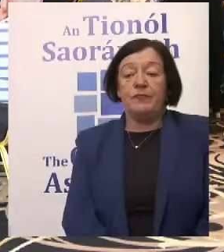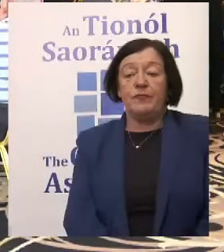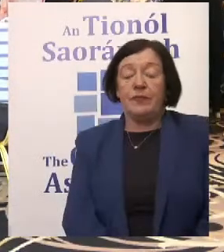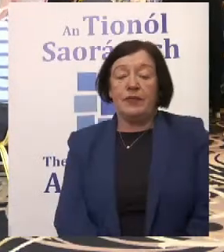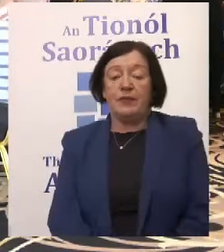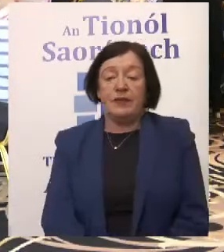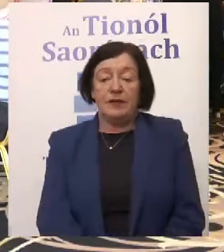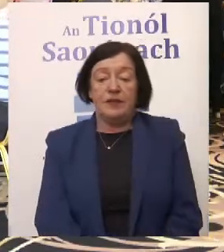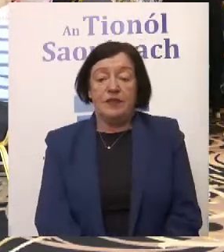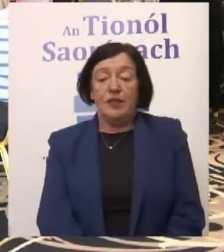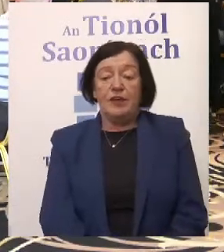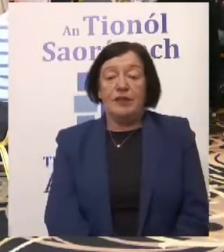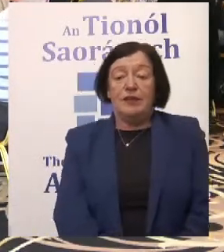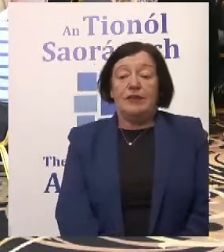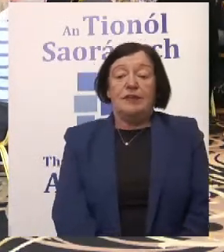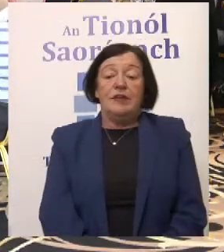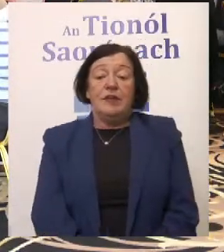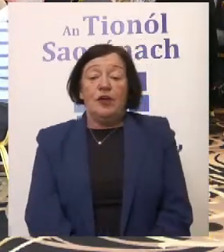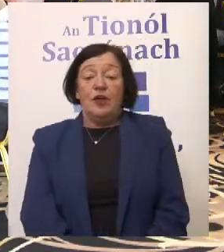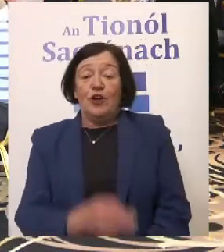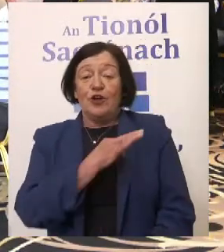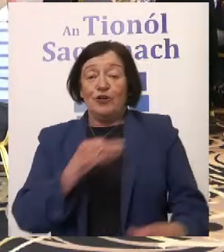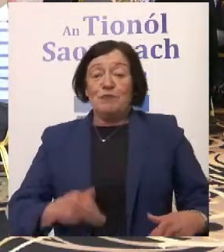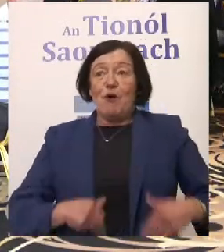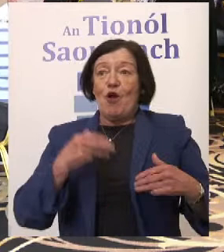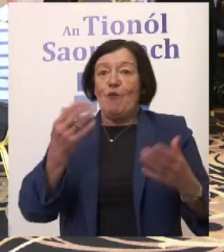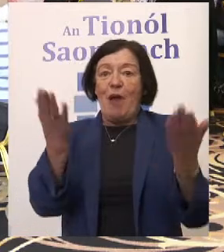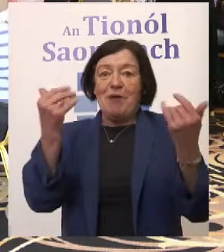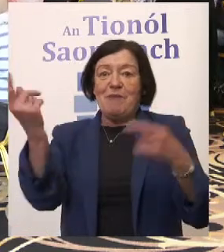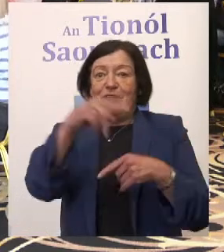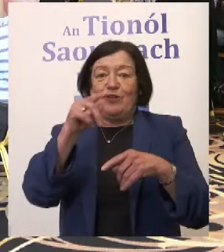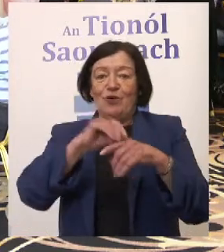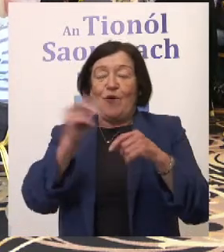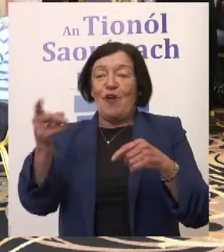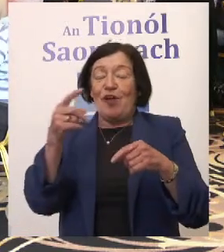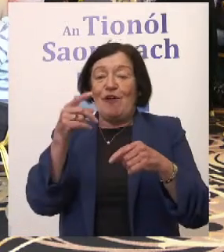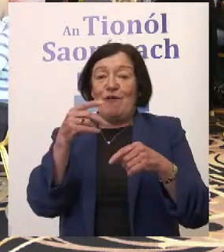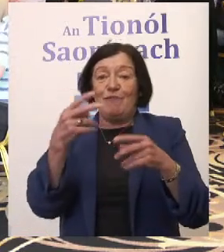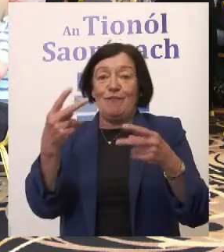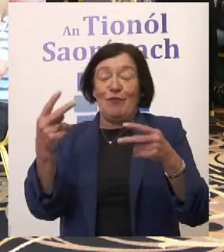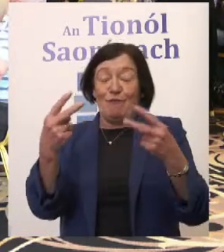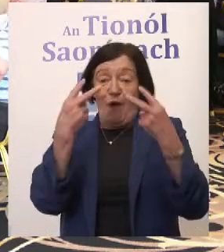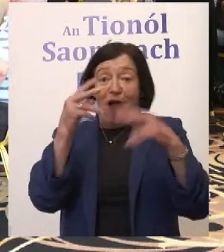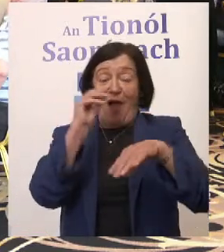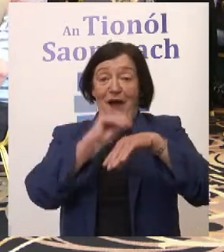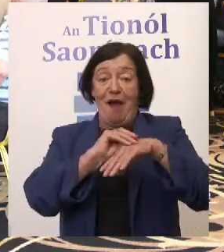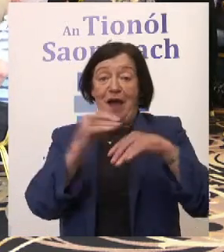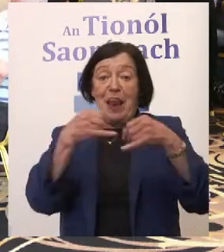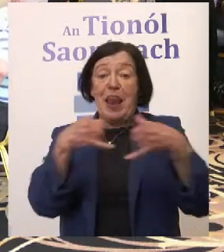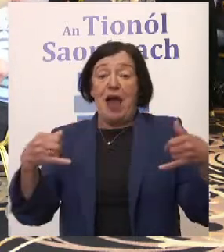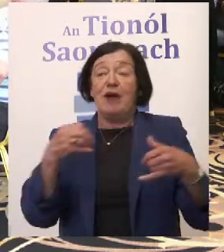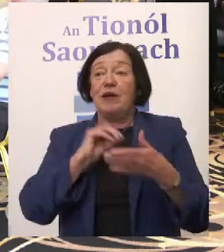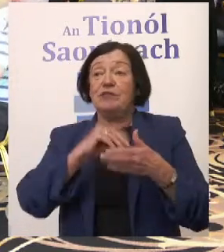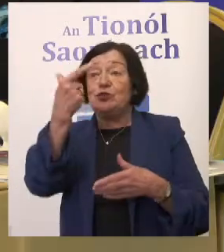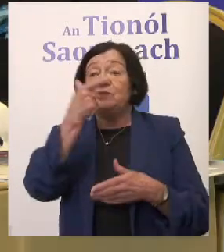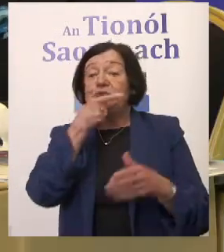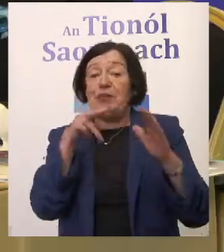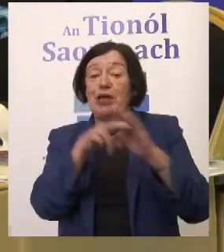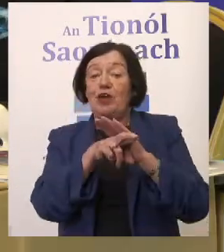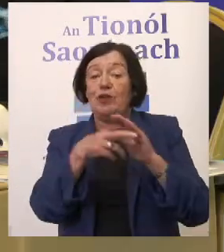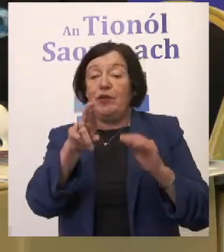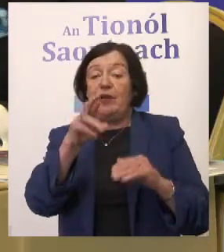Ladies and gentlemen, welcome back to those who are joining us online for our Q&A session with our two speakers,